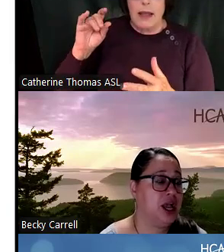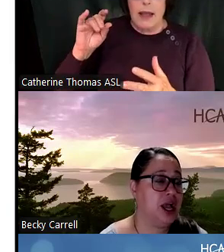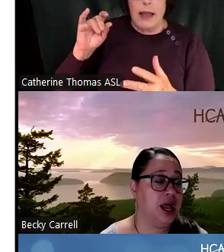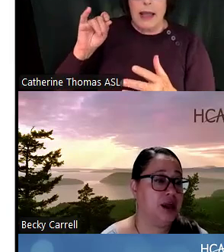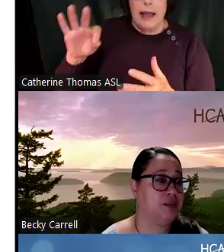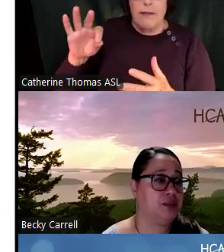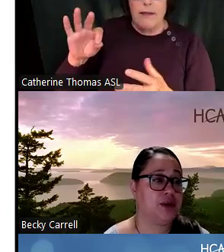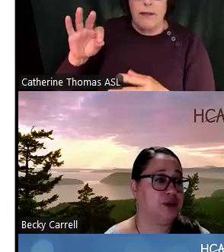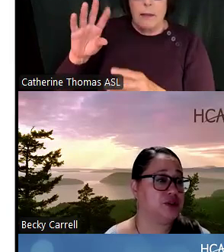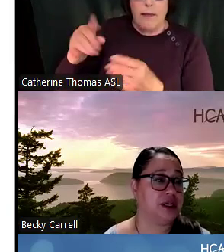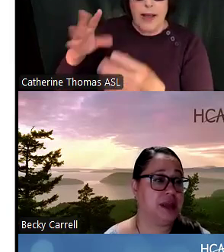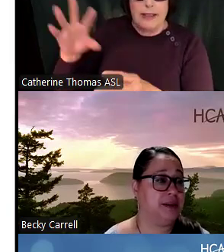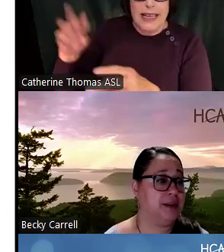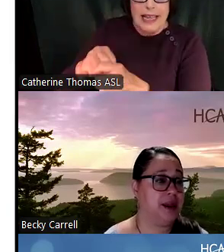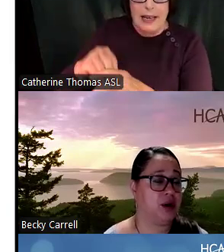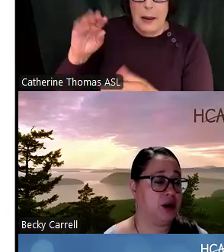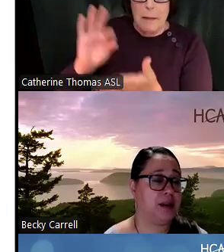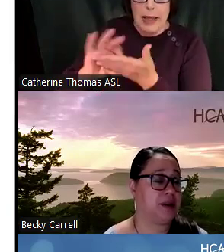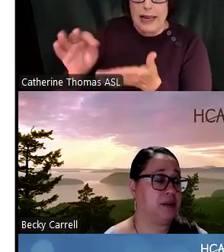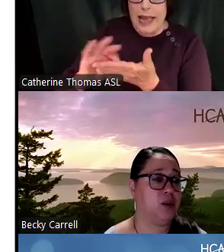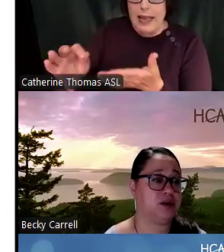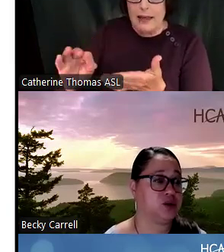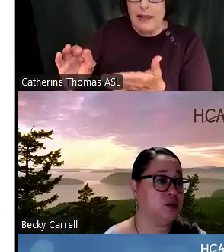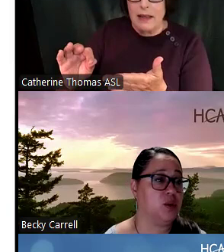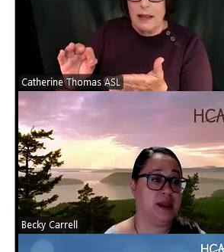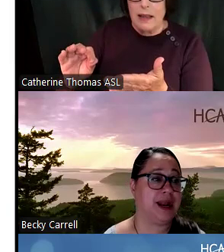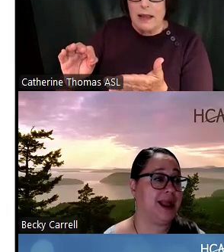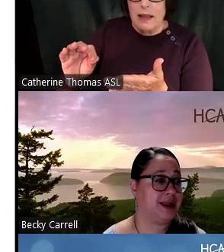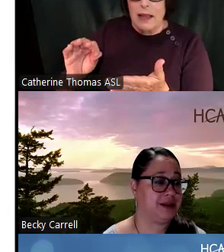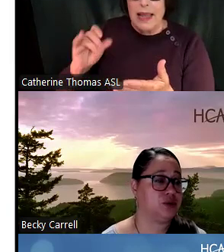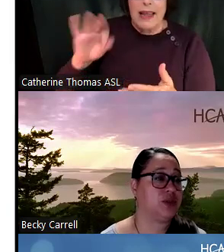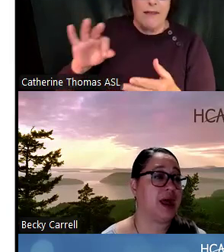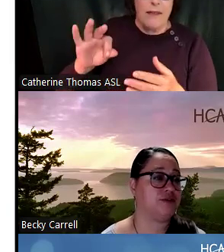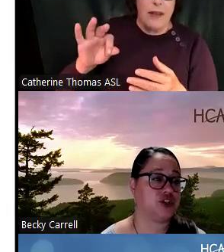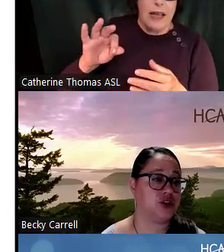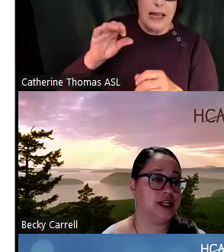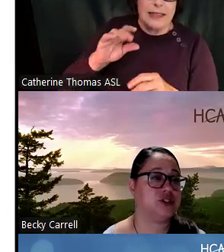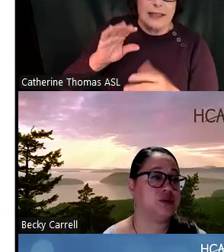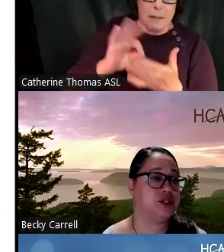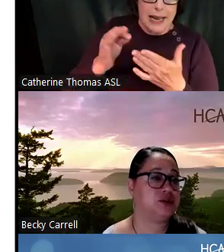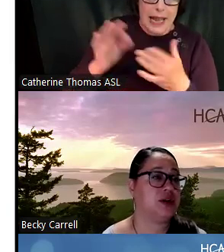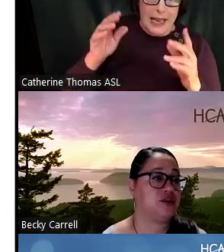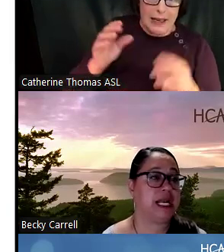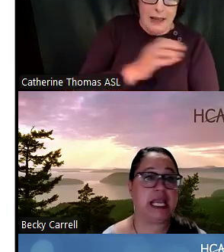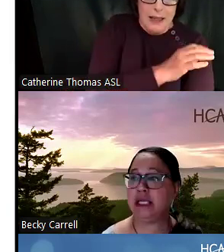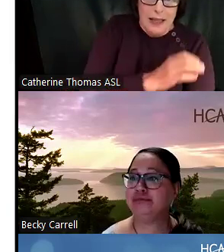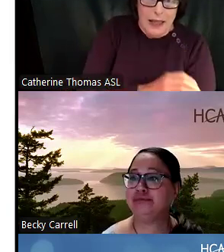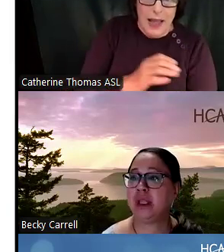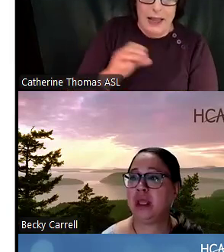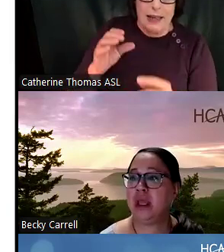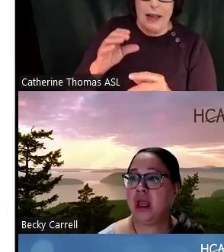knowledge, providers are public employee or school employee, but I don't know that for sure. I just know we don't do that for